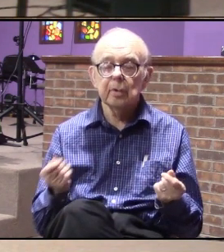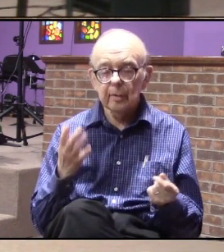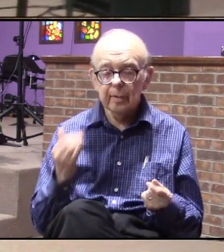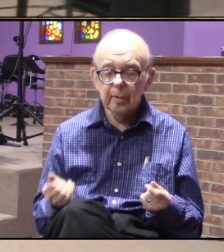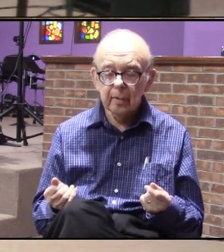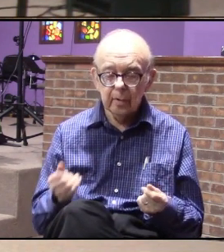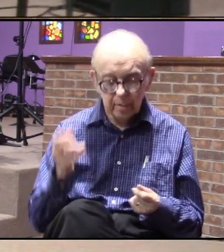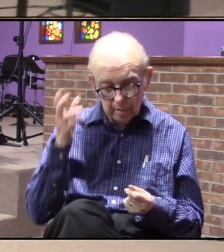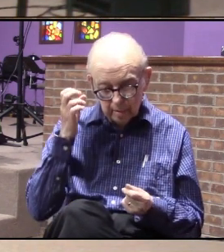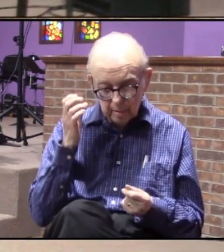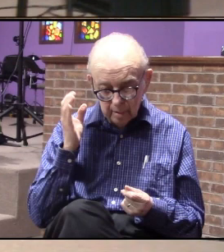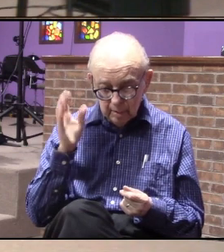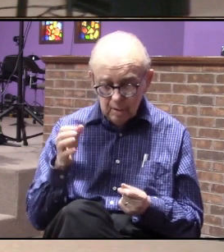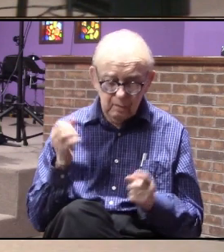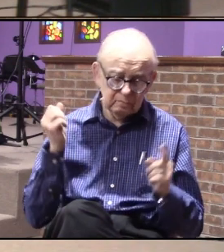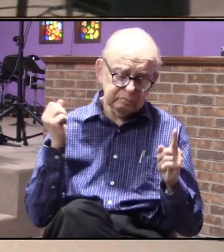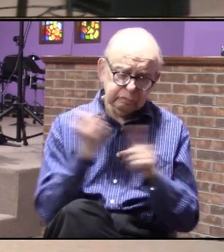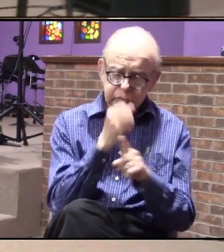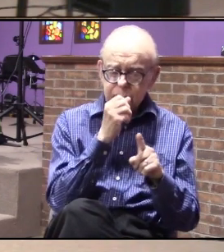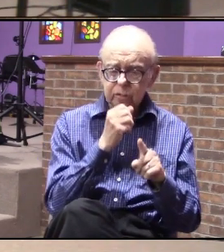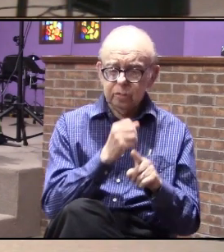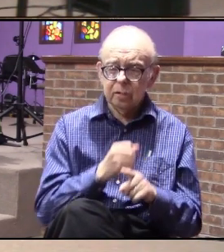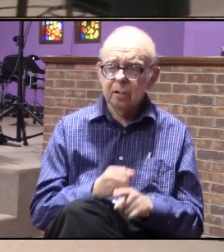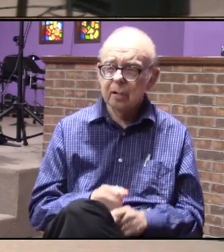Because Satan is going to blast you